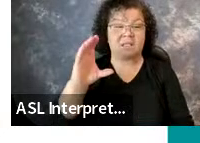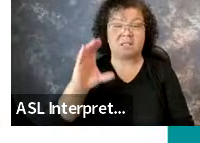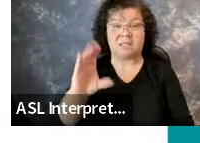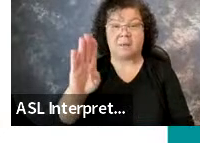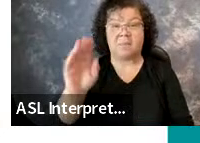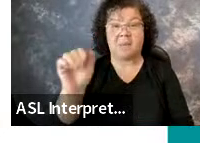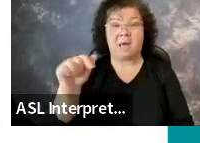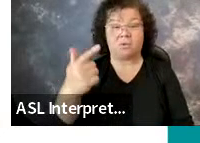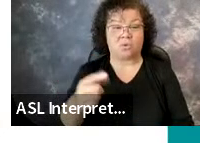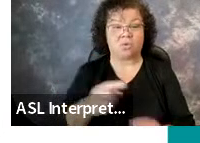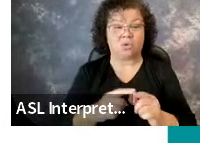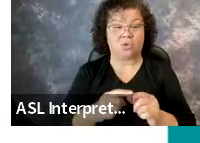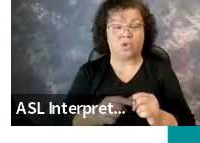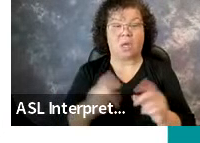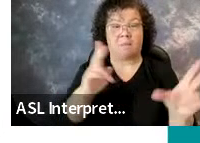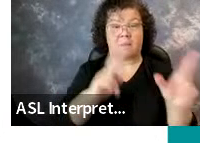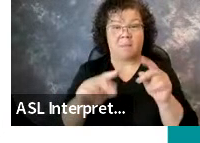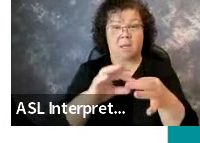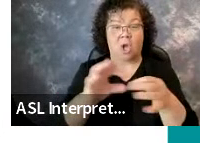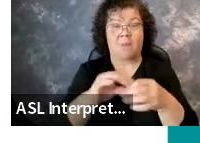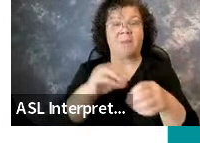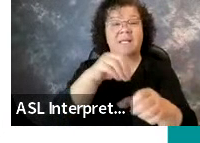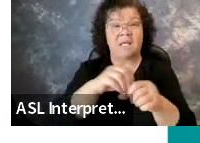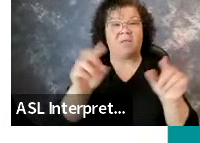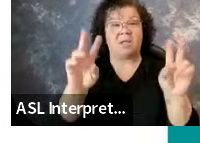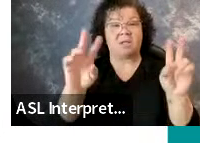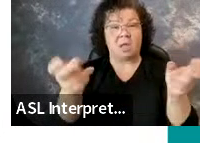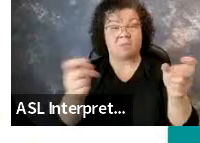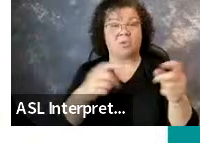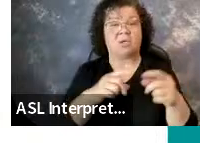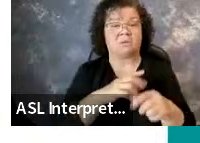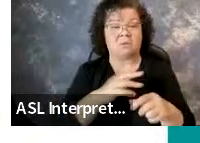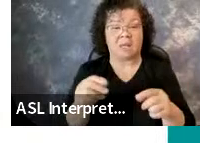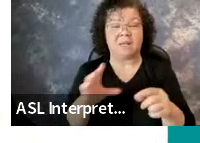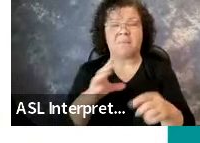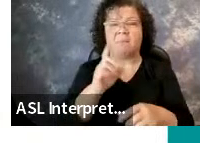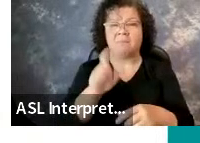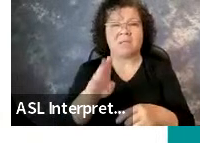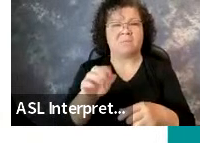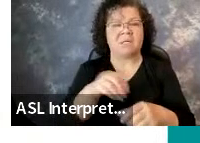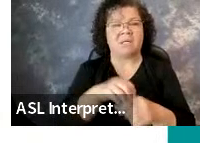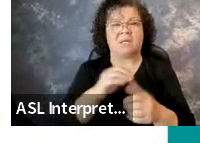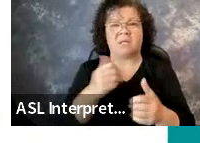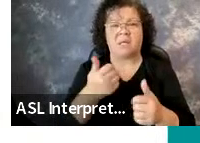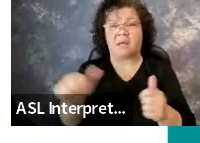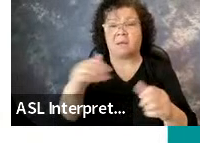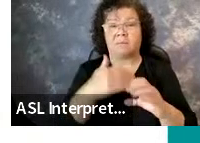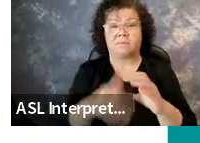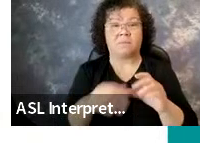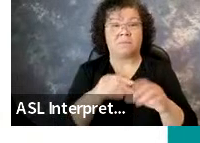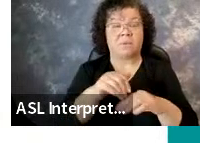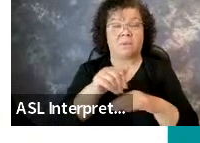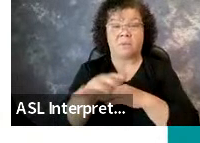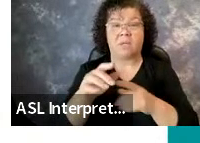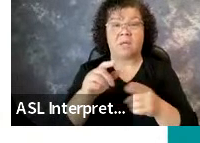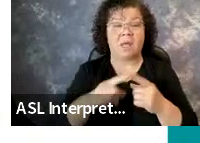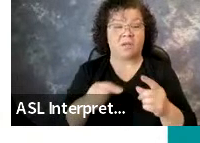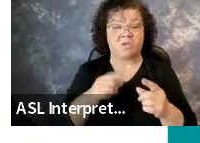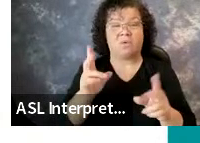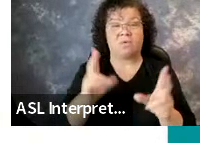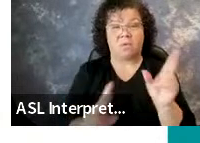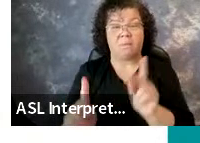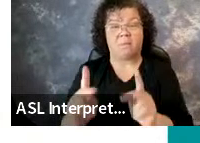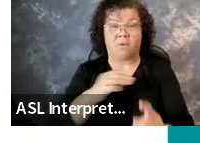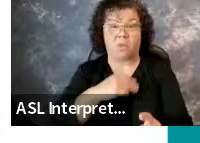public comment in the subject line or in the body of the message for them to be identified and distributed to CBAG members. All